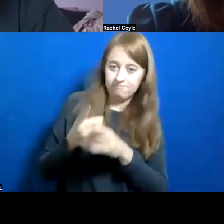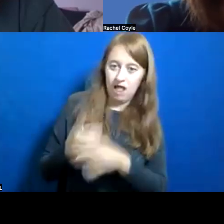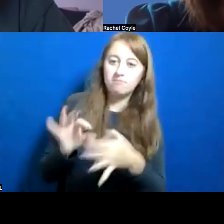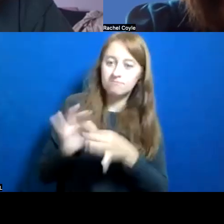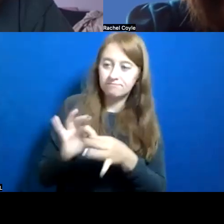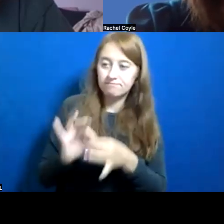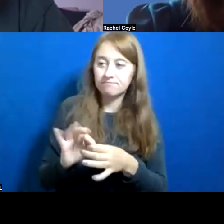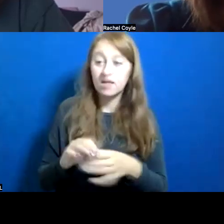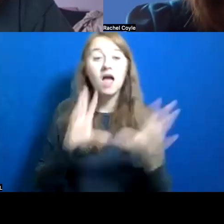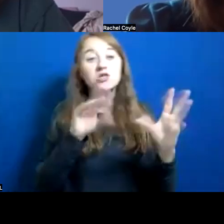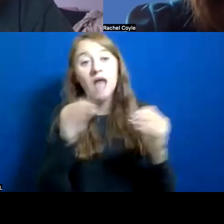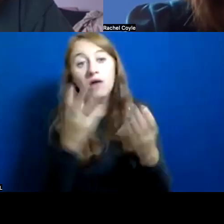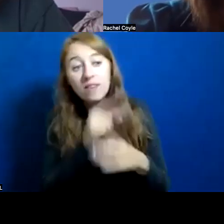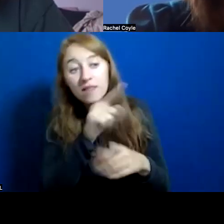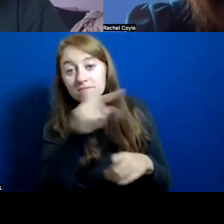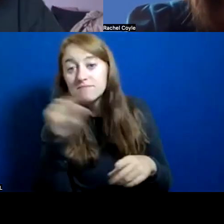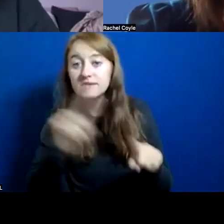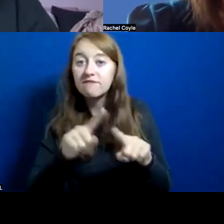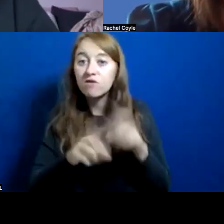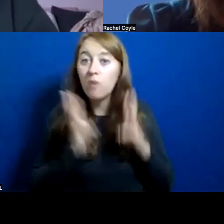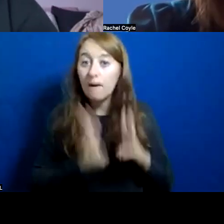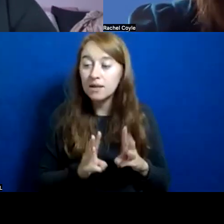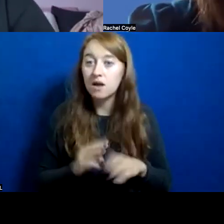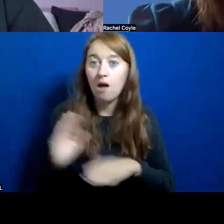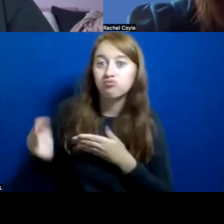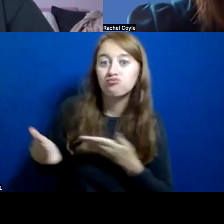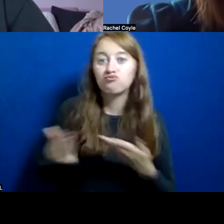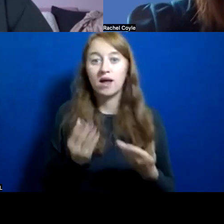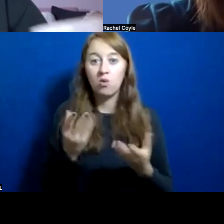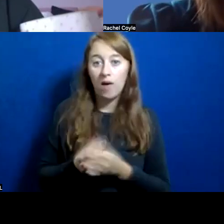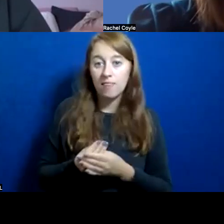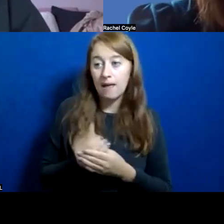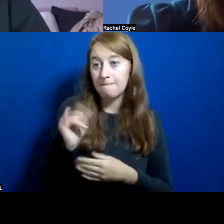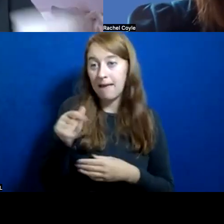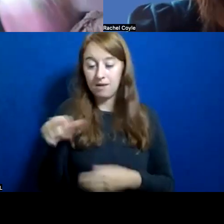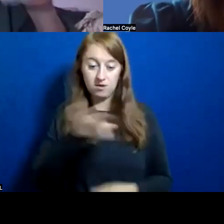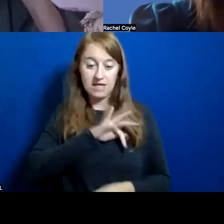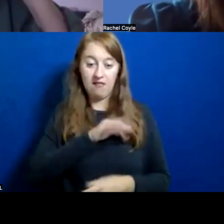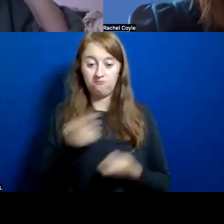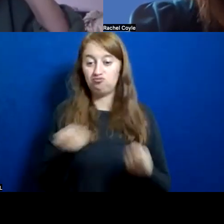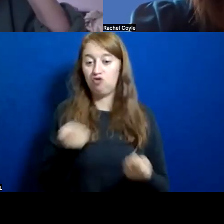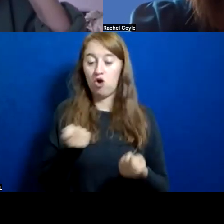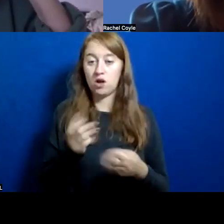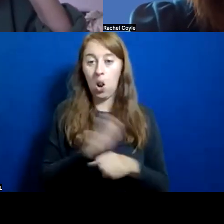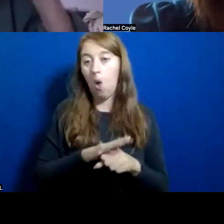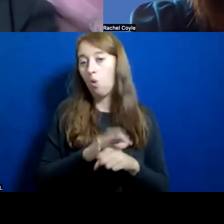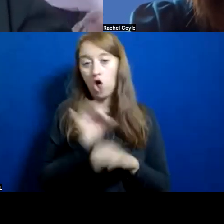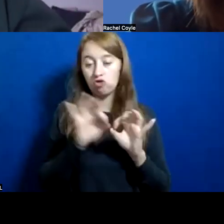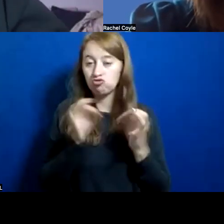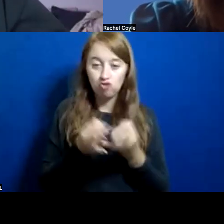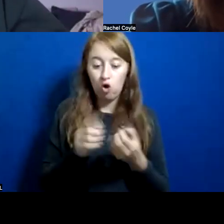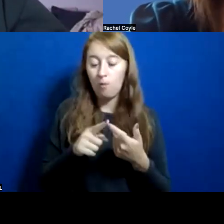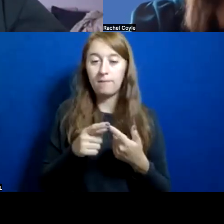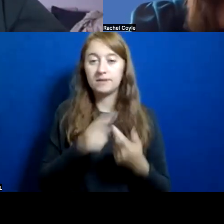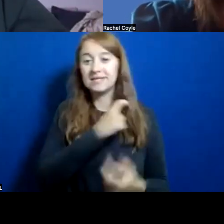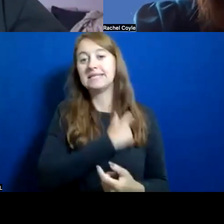you, bring women with you. If there are women in your life, maybe you run a local group, maybe you're scout leaders, maybe you're on tidy